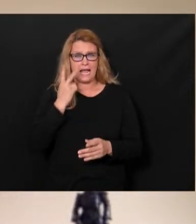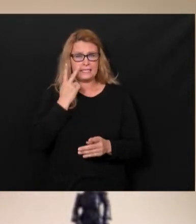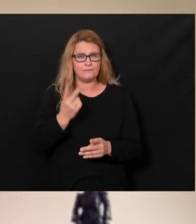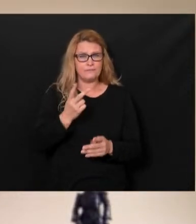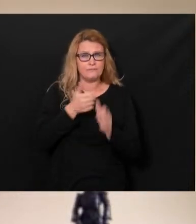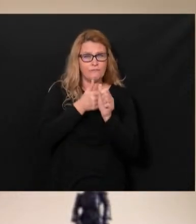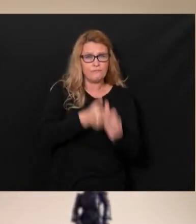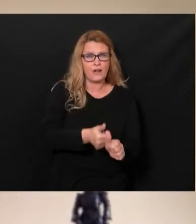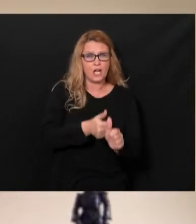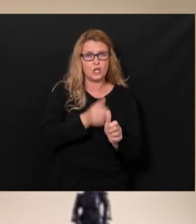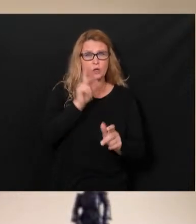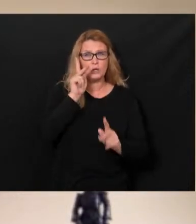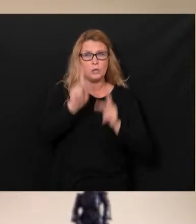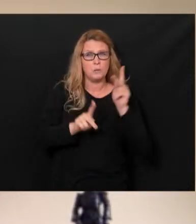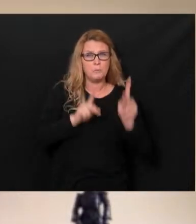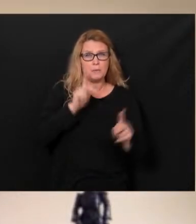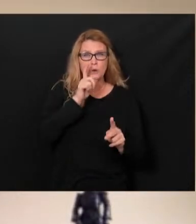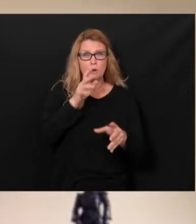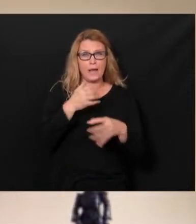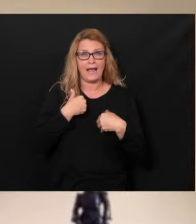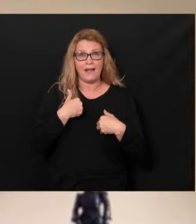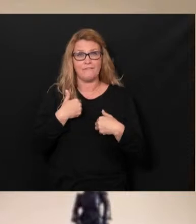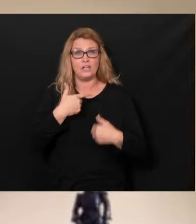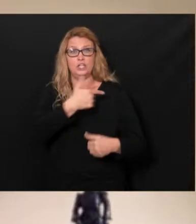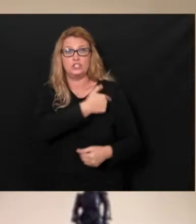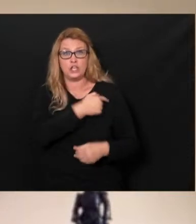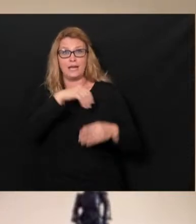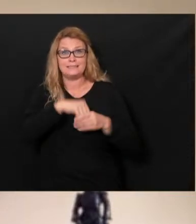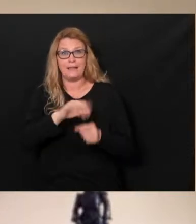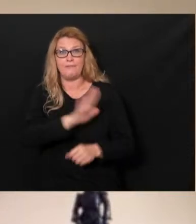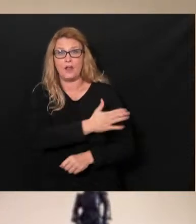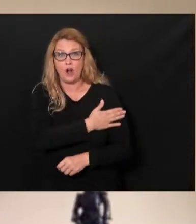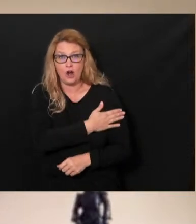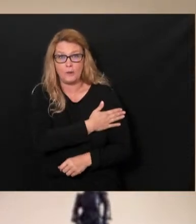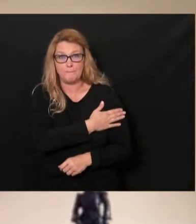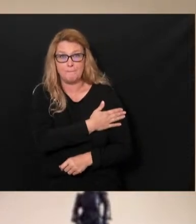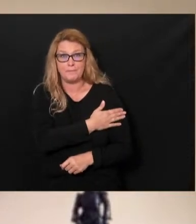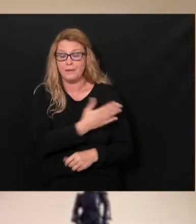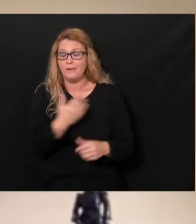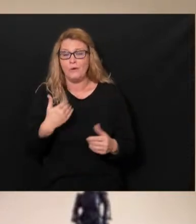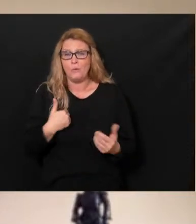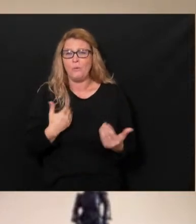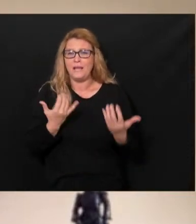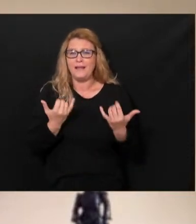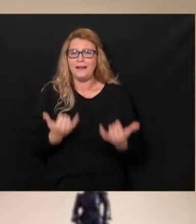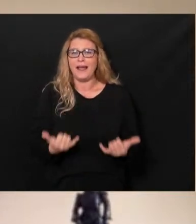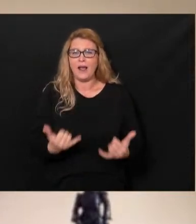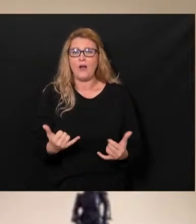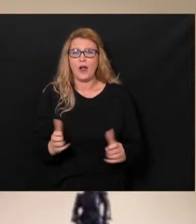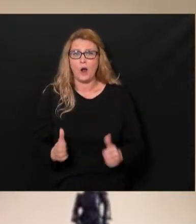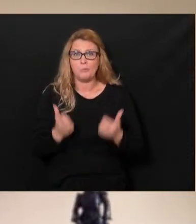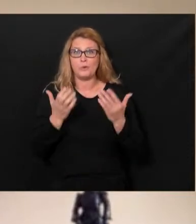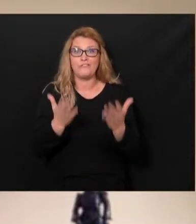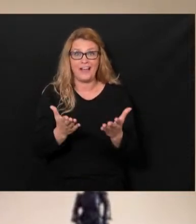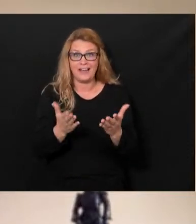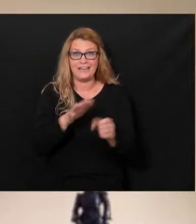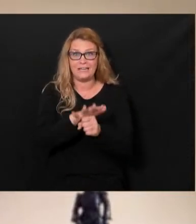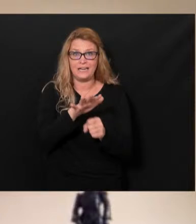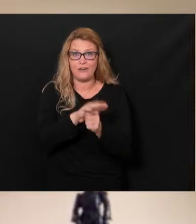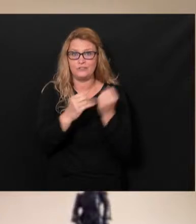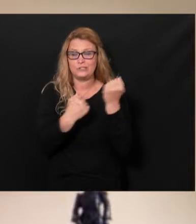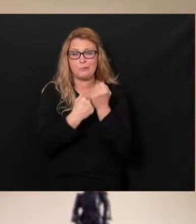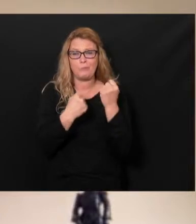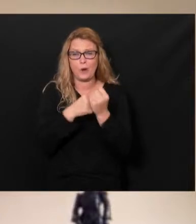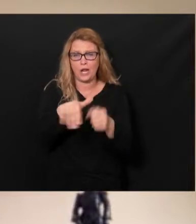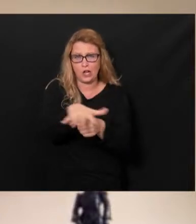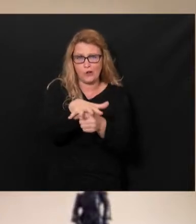in getting shots in arms. We're clearly providing the level of support at the local level that we need to